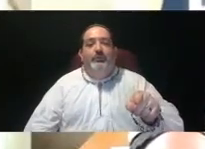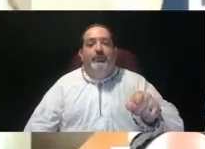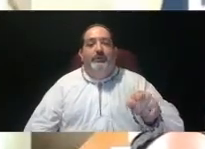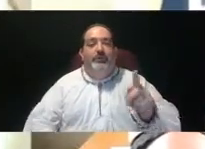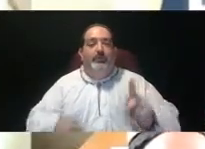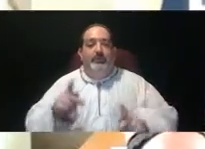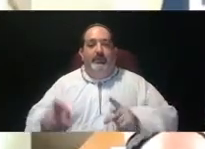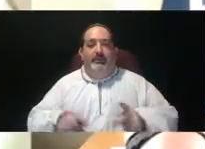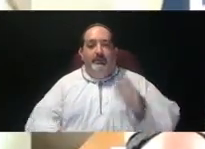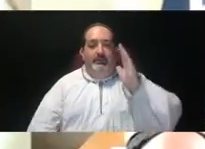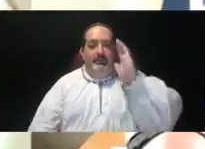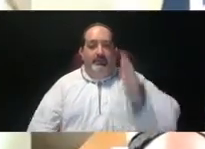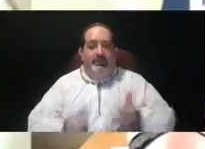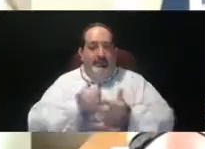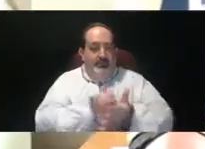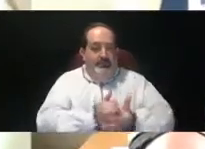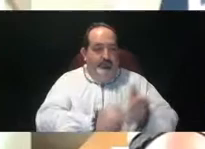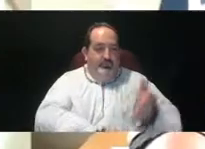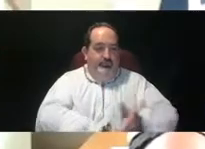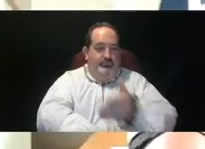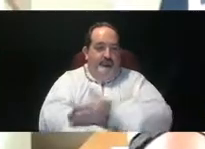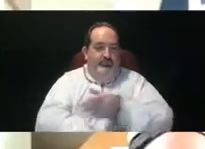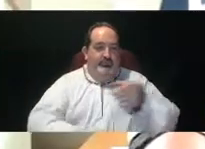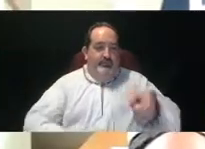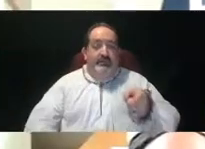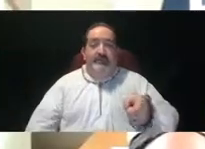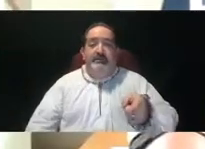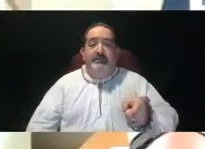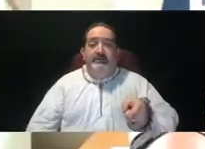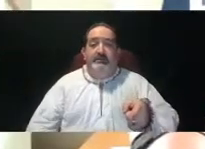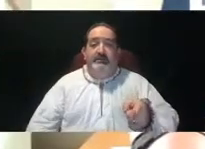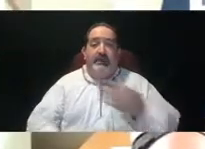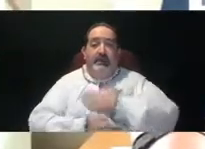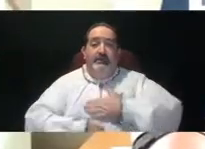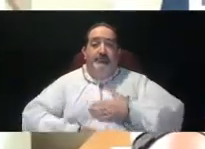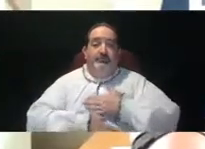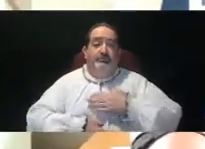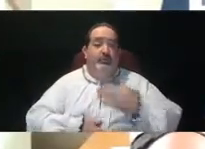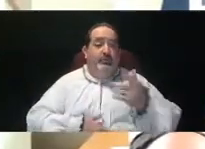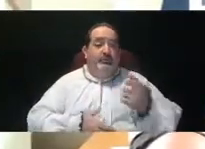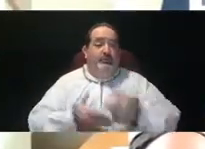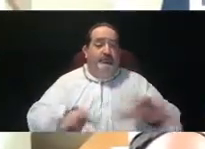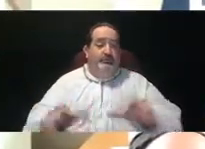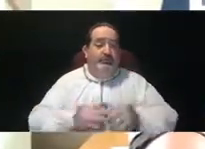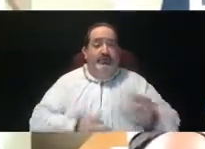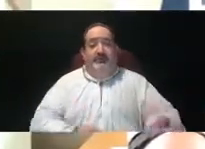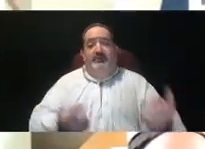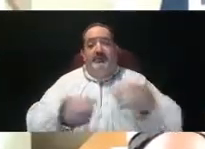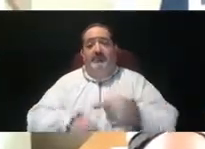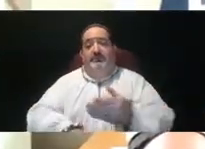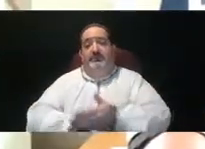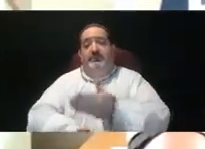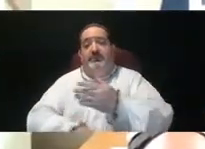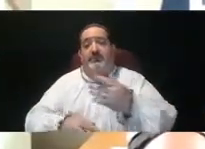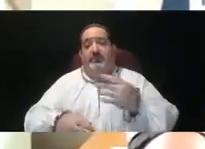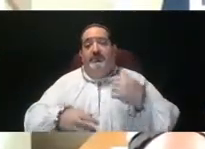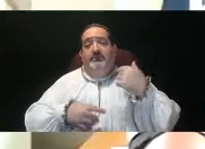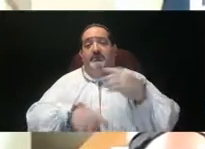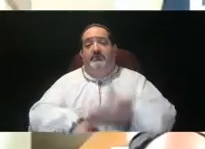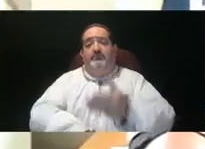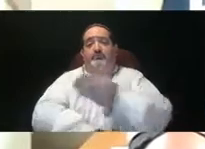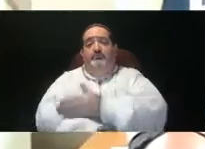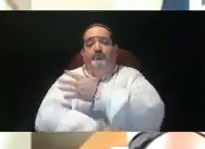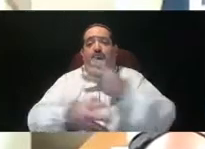people will help you grow this and enjoy what you're doing. And he has come so far, and he's entered